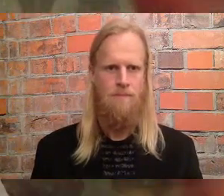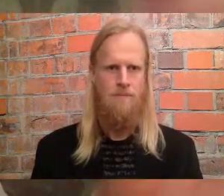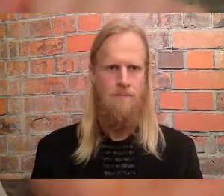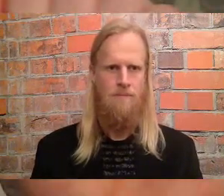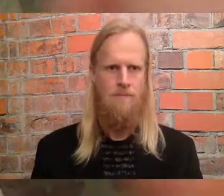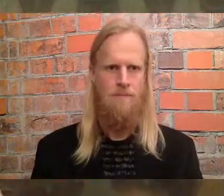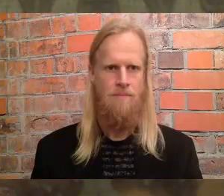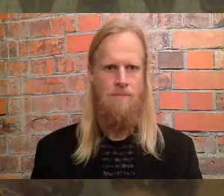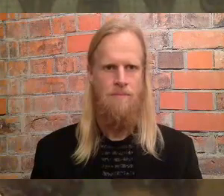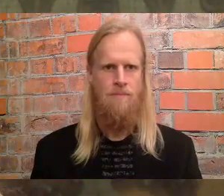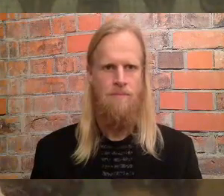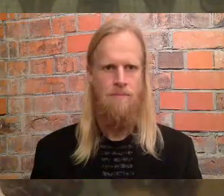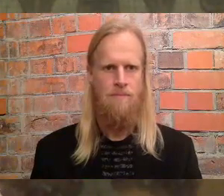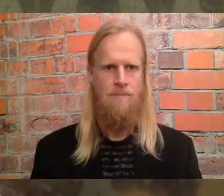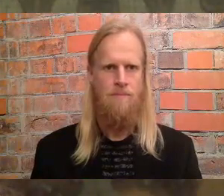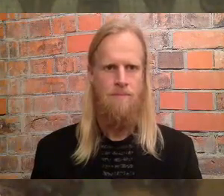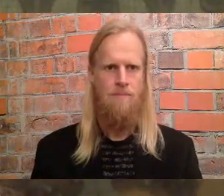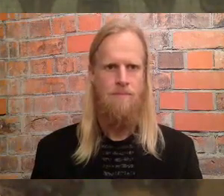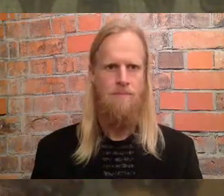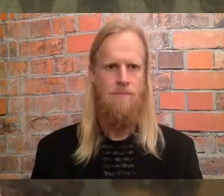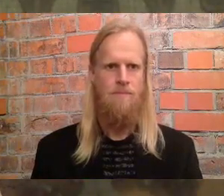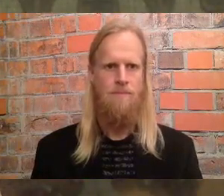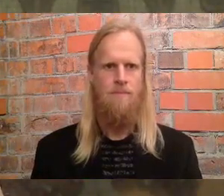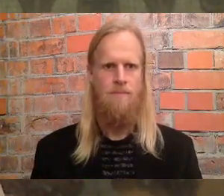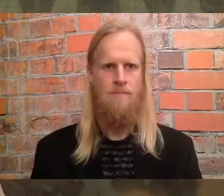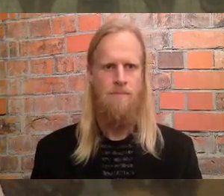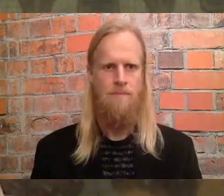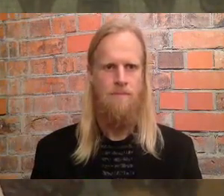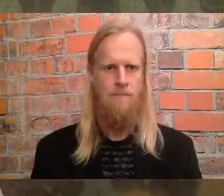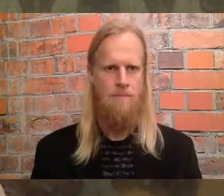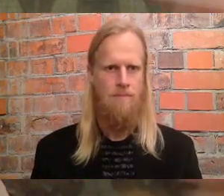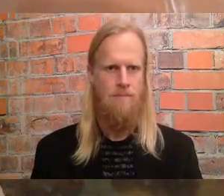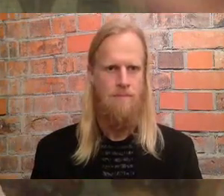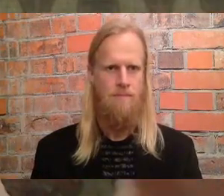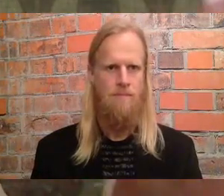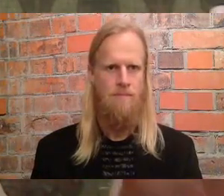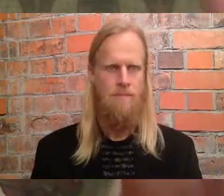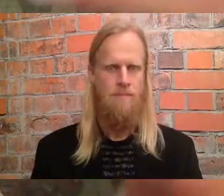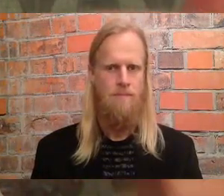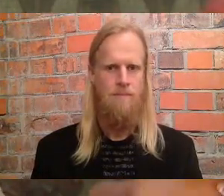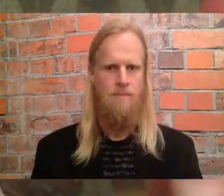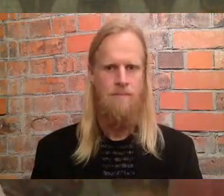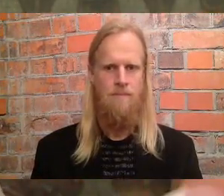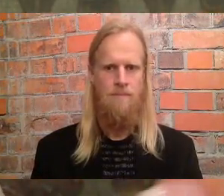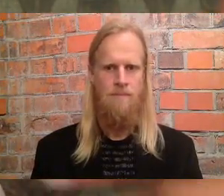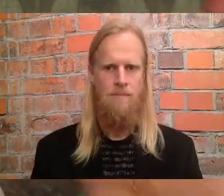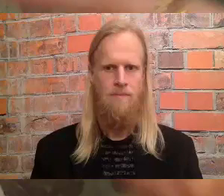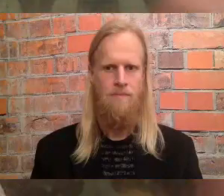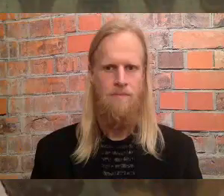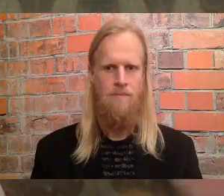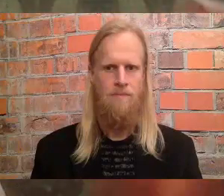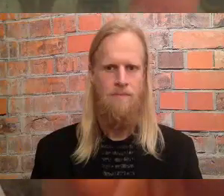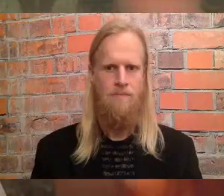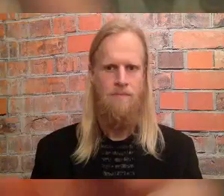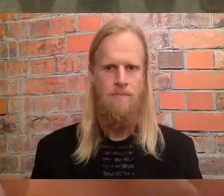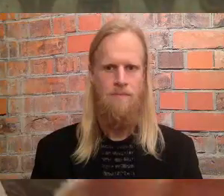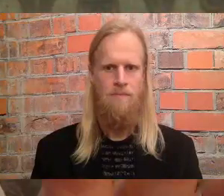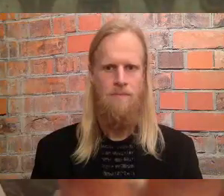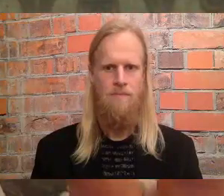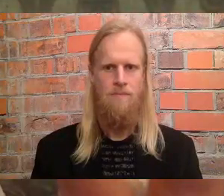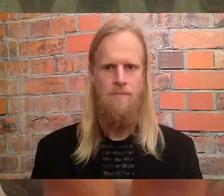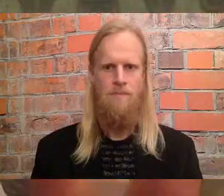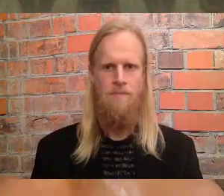for you to send out with your video library link, which you are getting on these replay videos. And